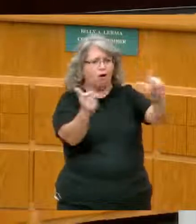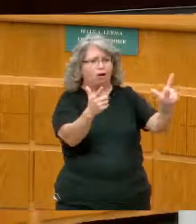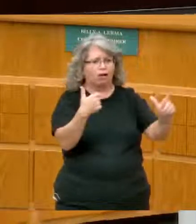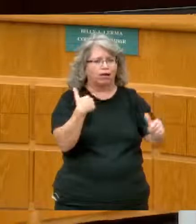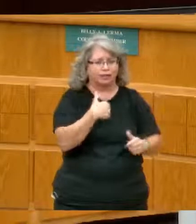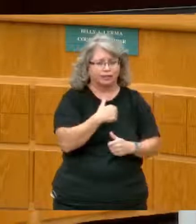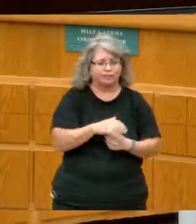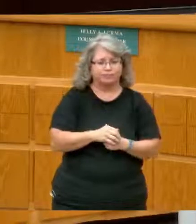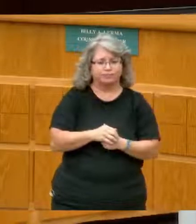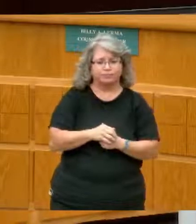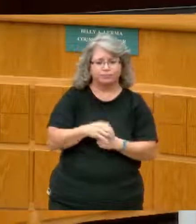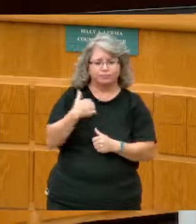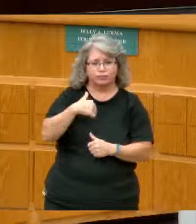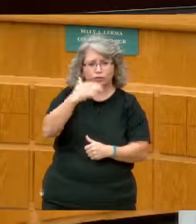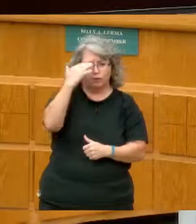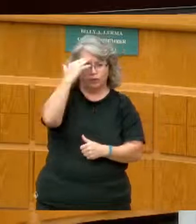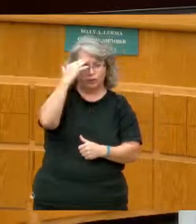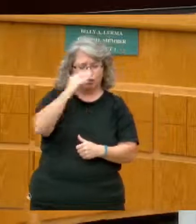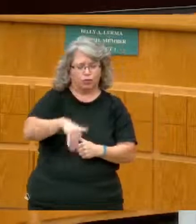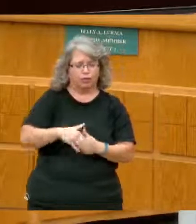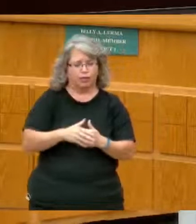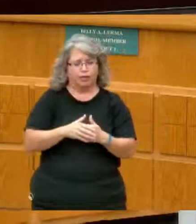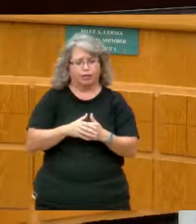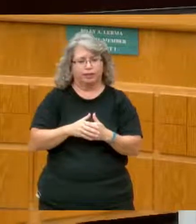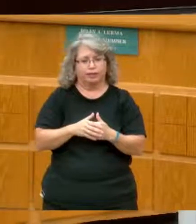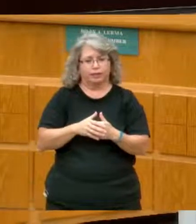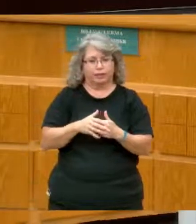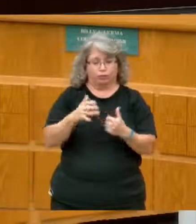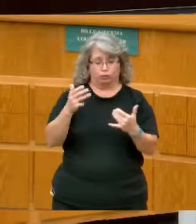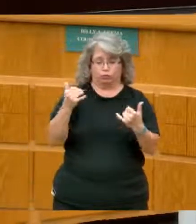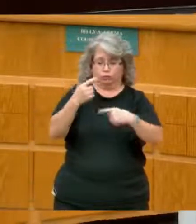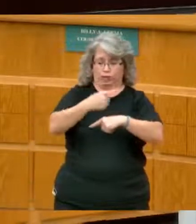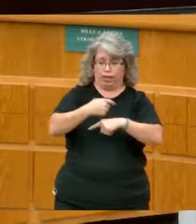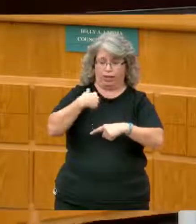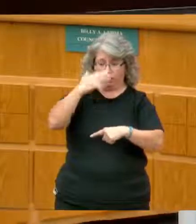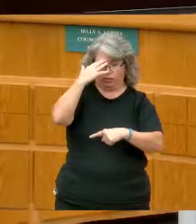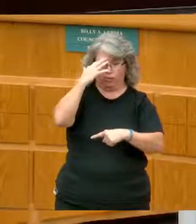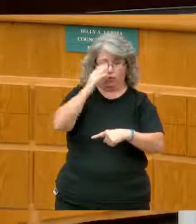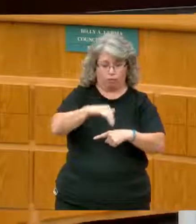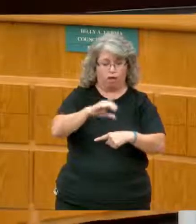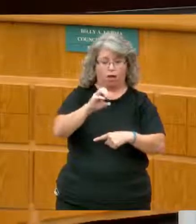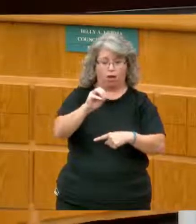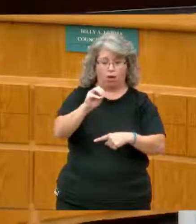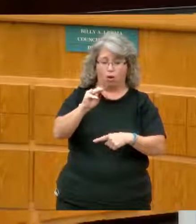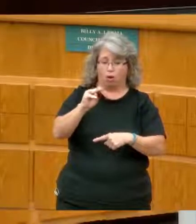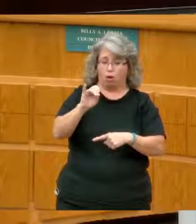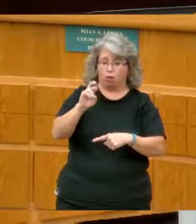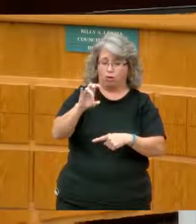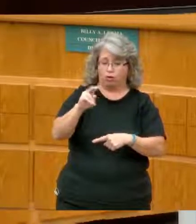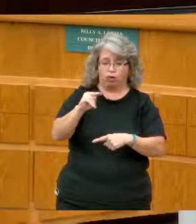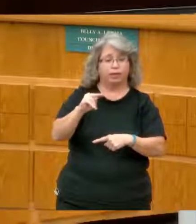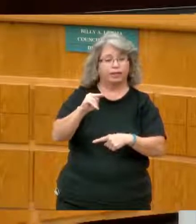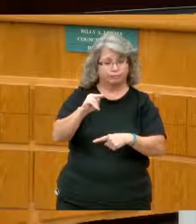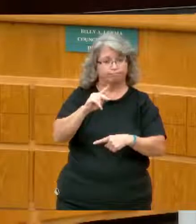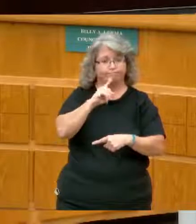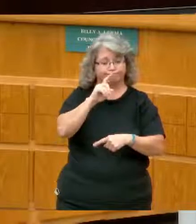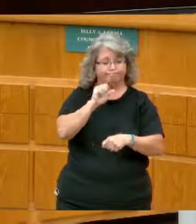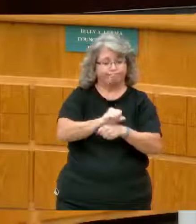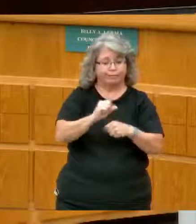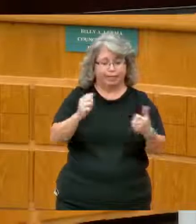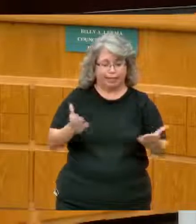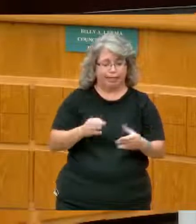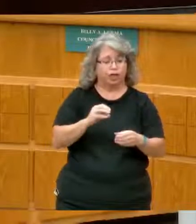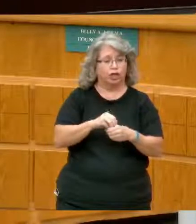after today that Omicron is not only present in Nueces County, but that it displaces all other variants. So there's